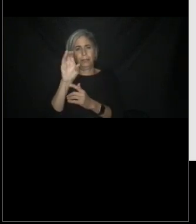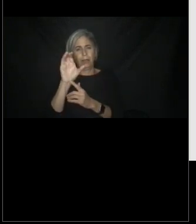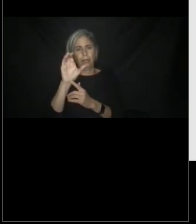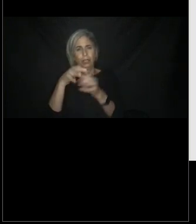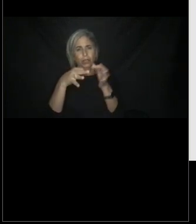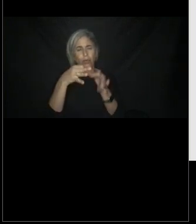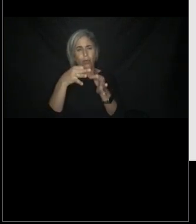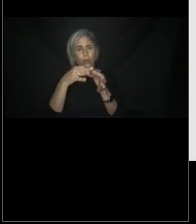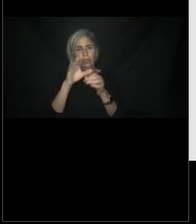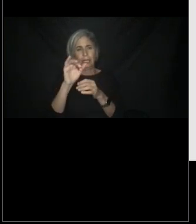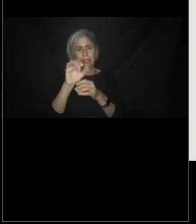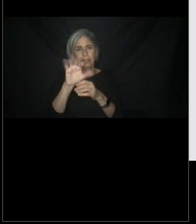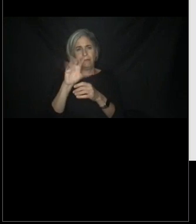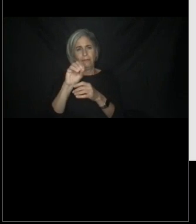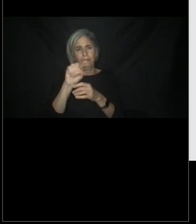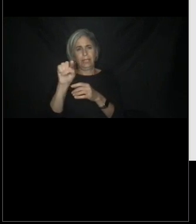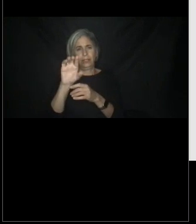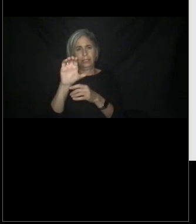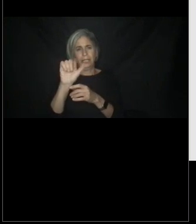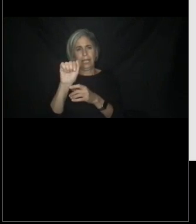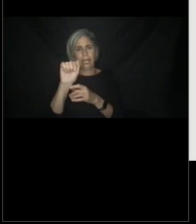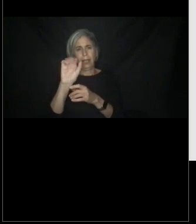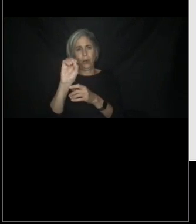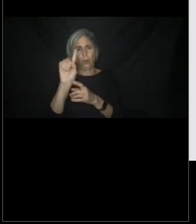number 50-2020 CA